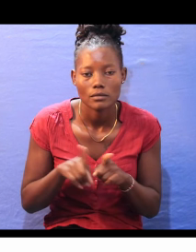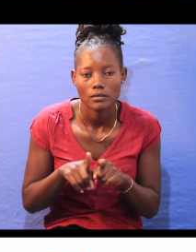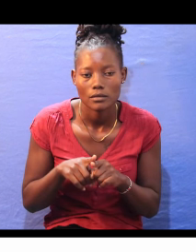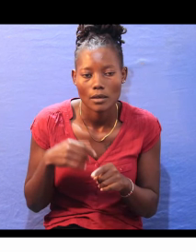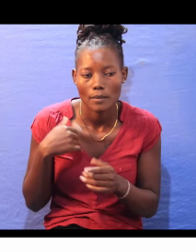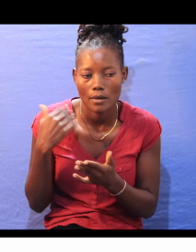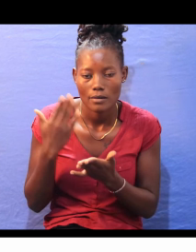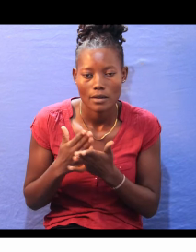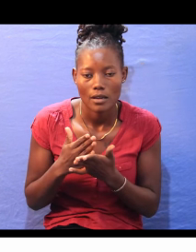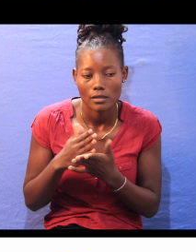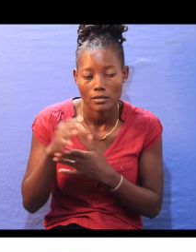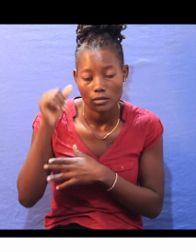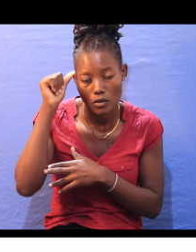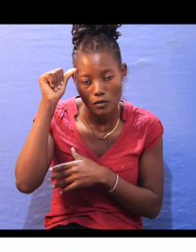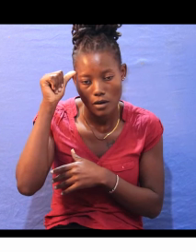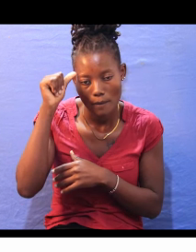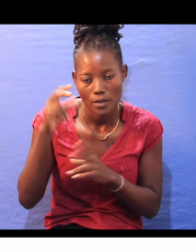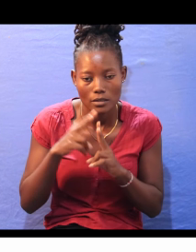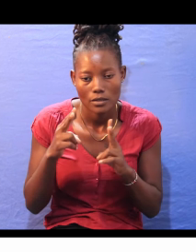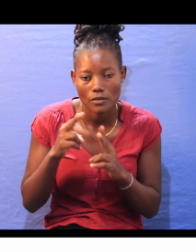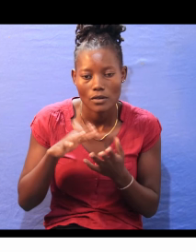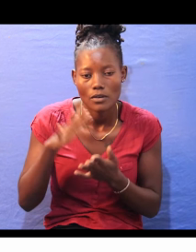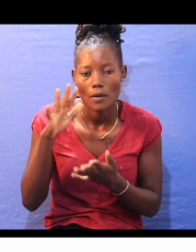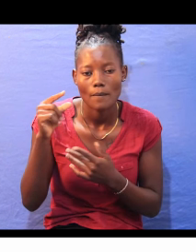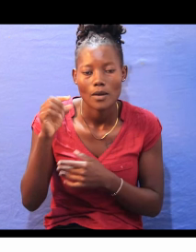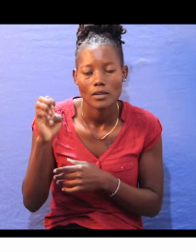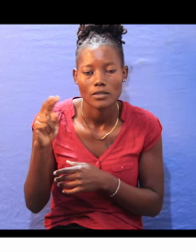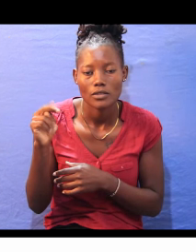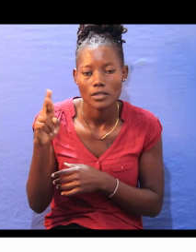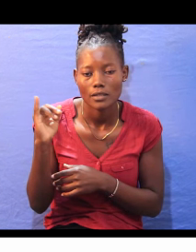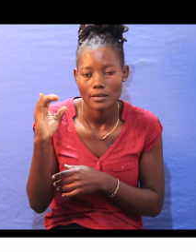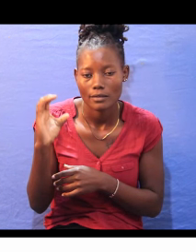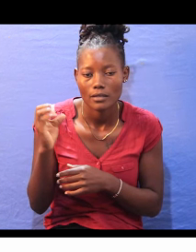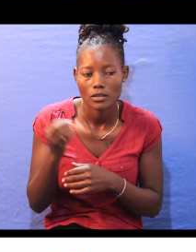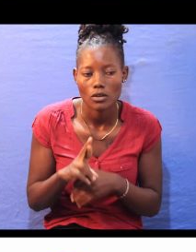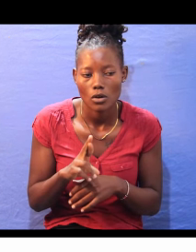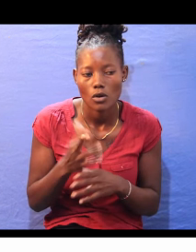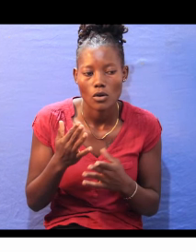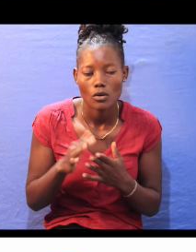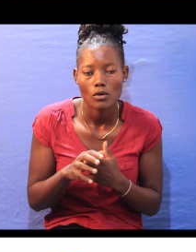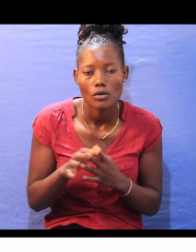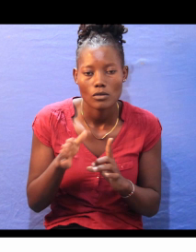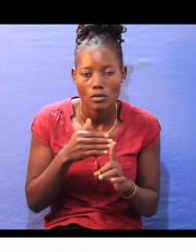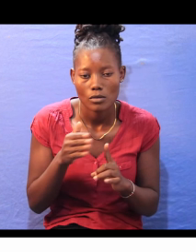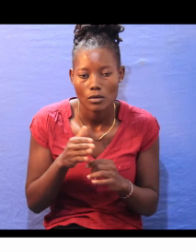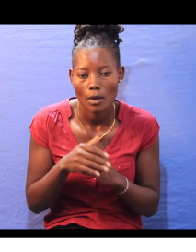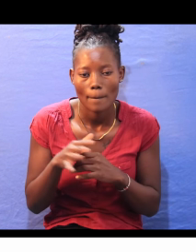reactive ability is very much genetic, but it can be greatly enhanced by proper